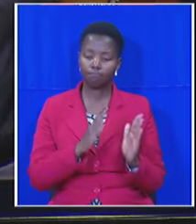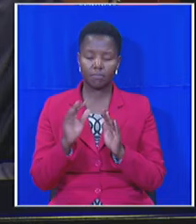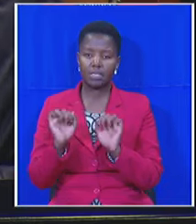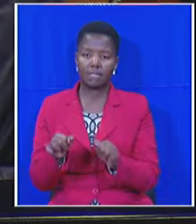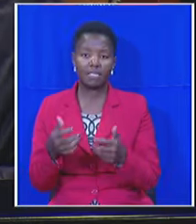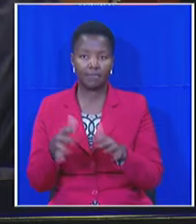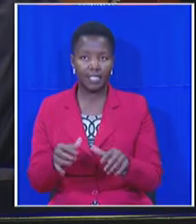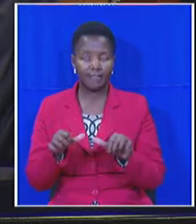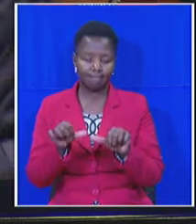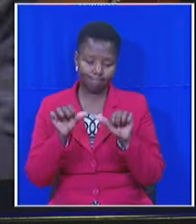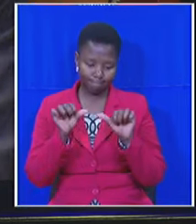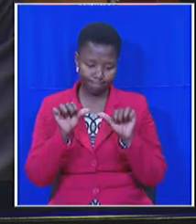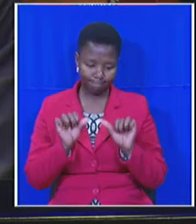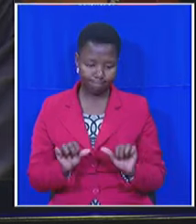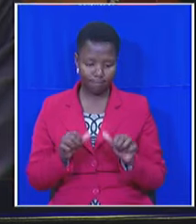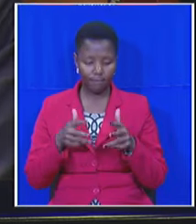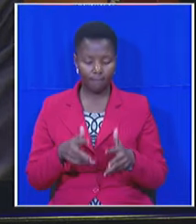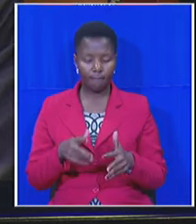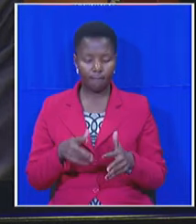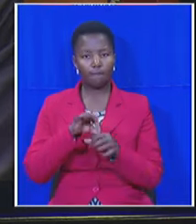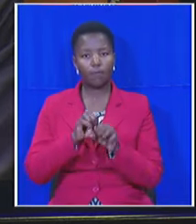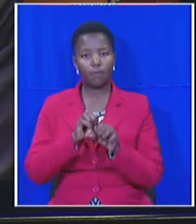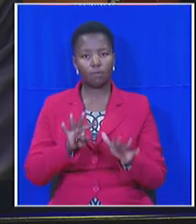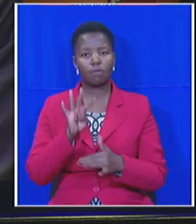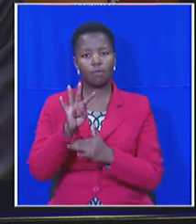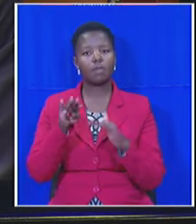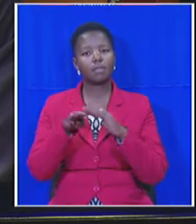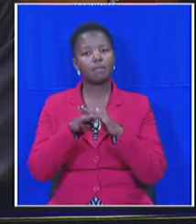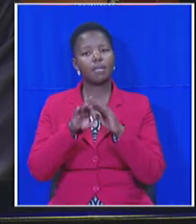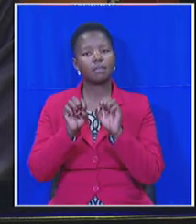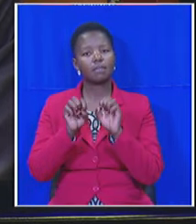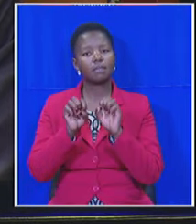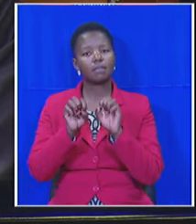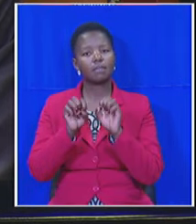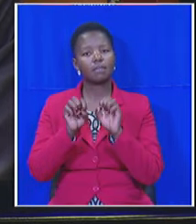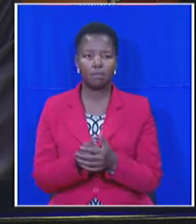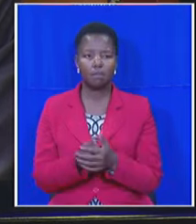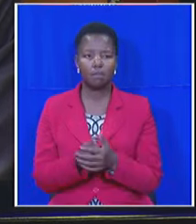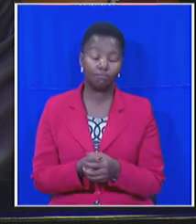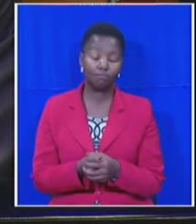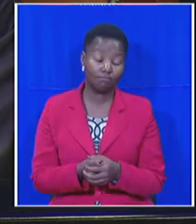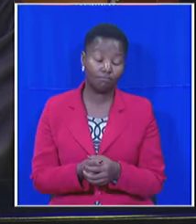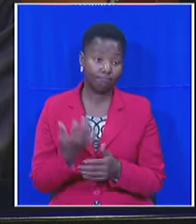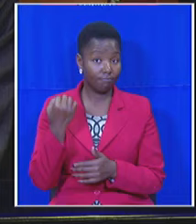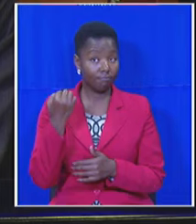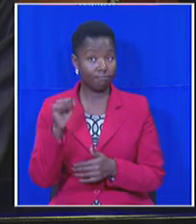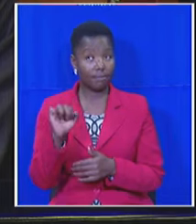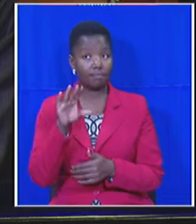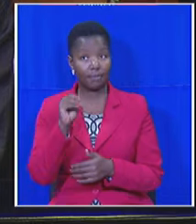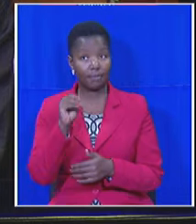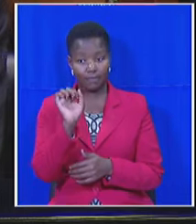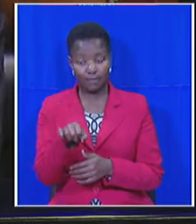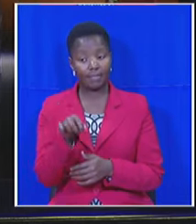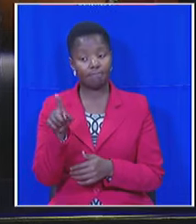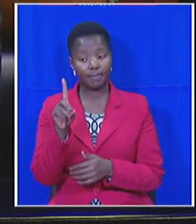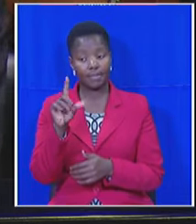to. I now put vote number 14, basic education. Are there any objections? Declaration of vote has been